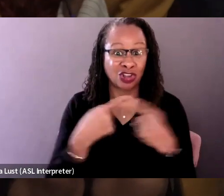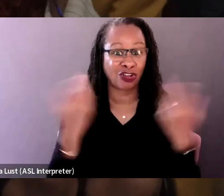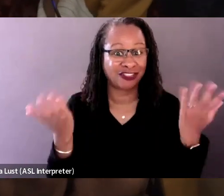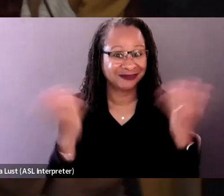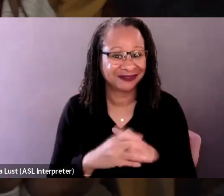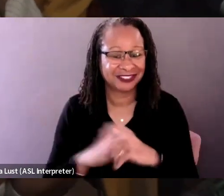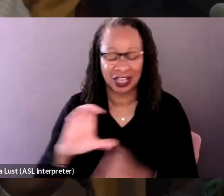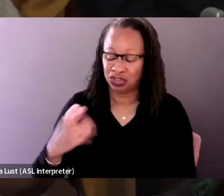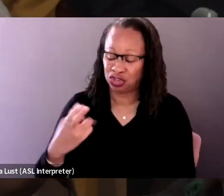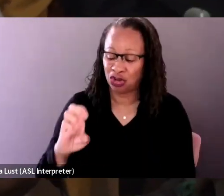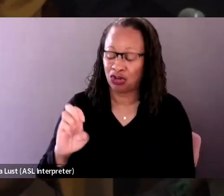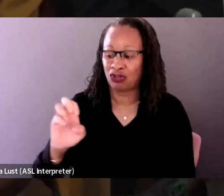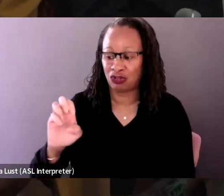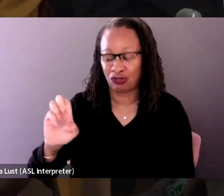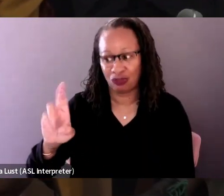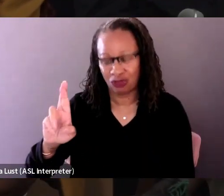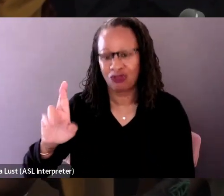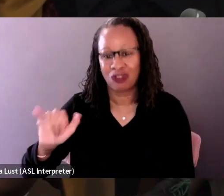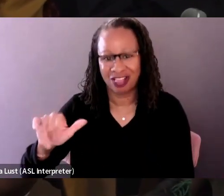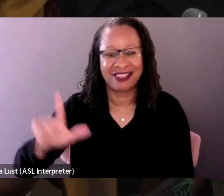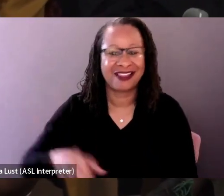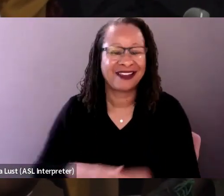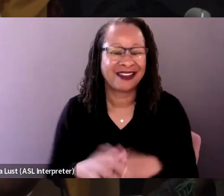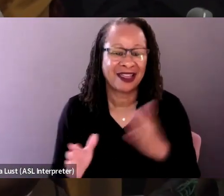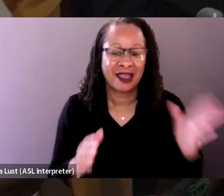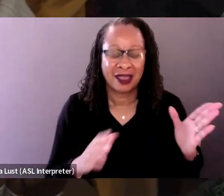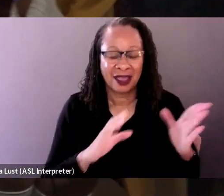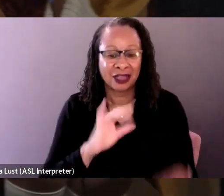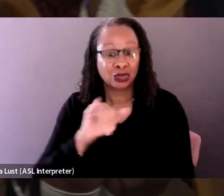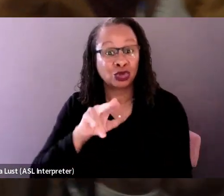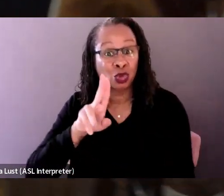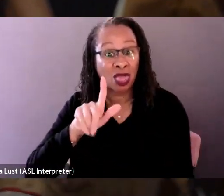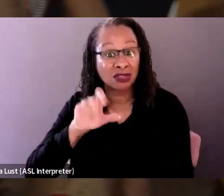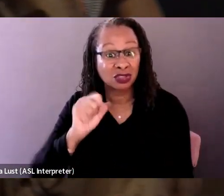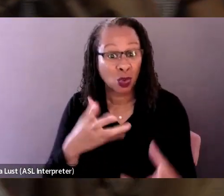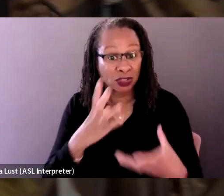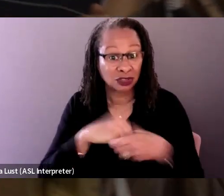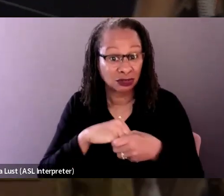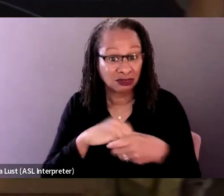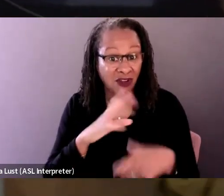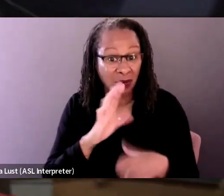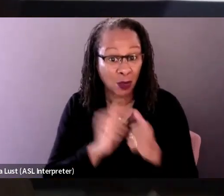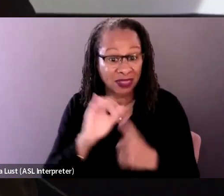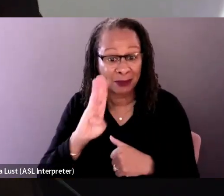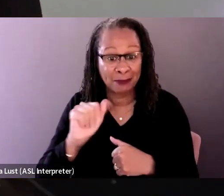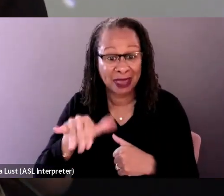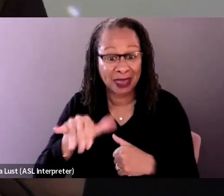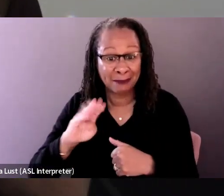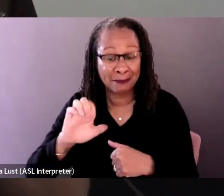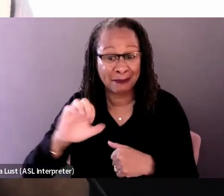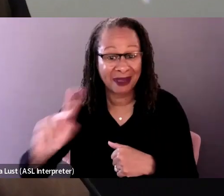thunk? We've learned from the best. And then, Jules, do you want to talk about your involvement with Bayback? Yeah, I met Jasmine